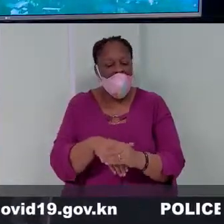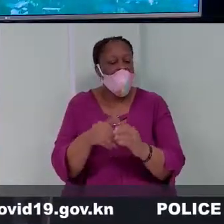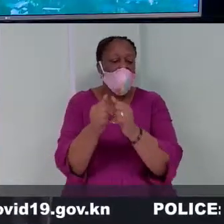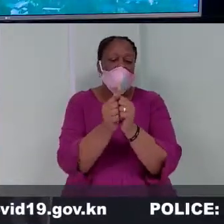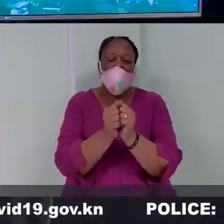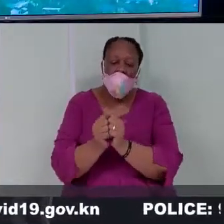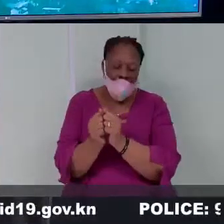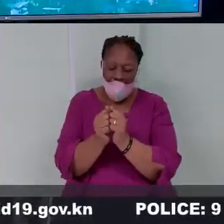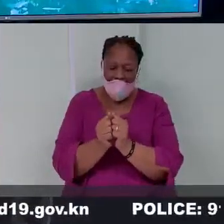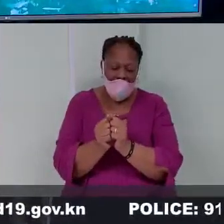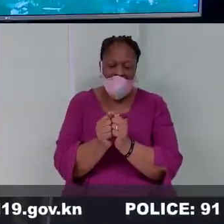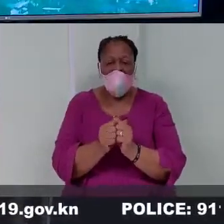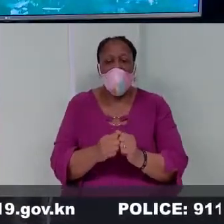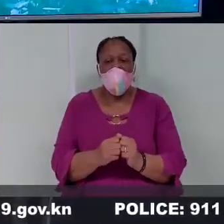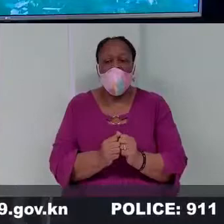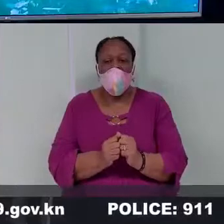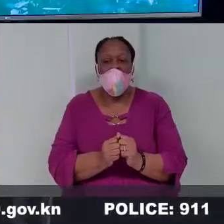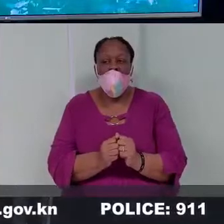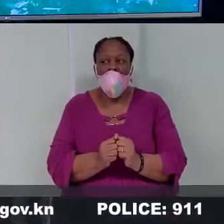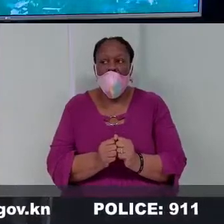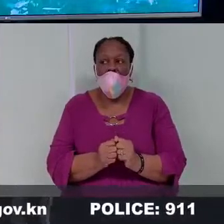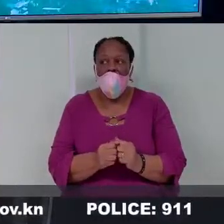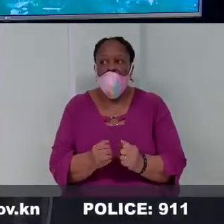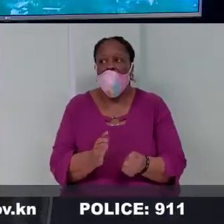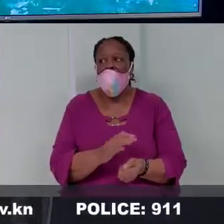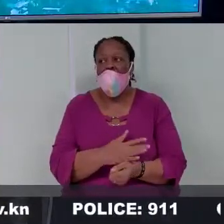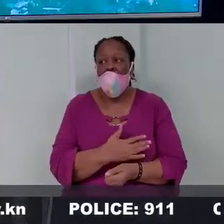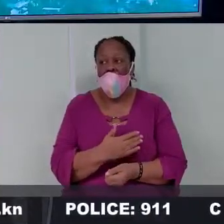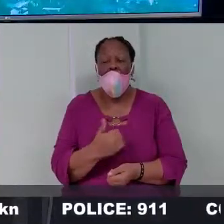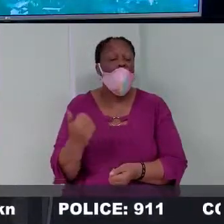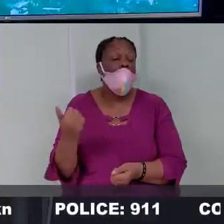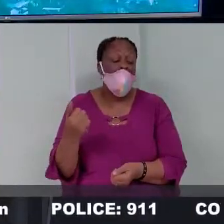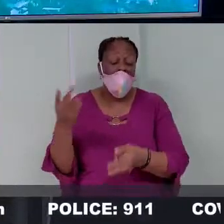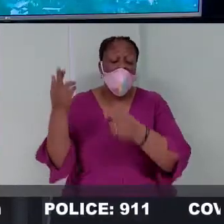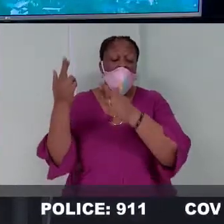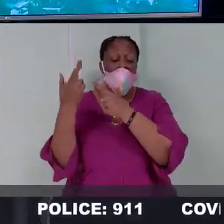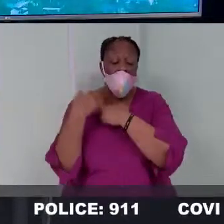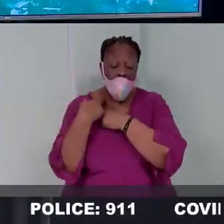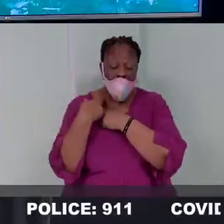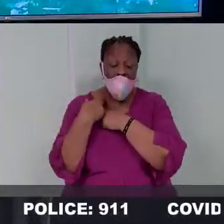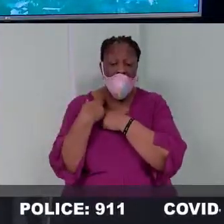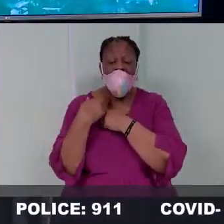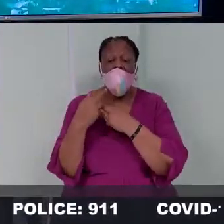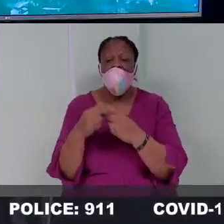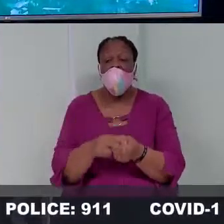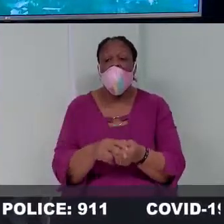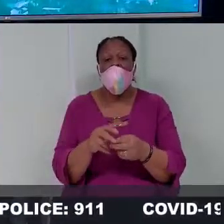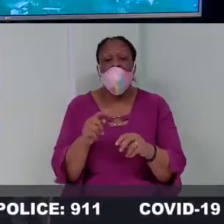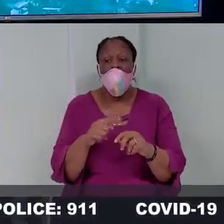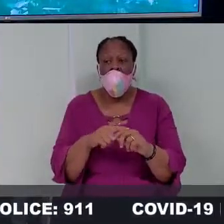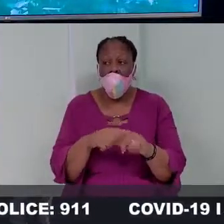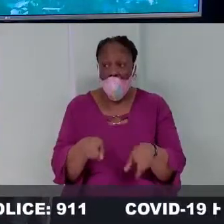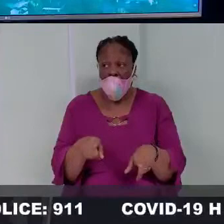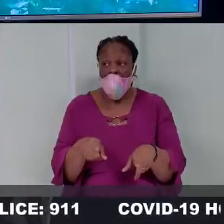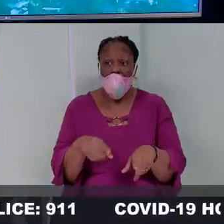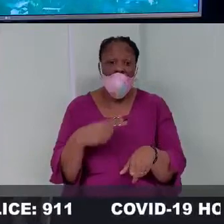together. And we all have a responsibility, but we also have